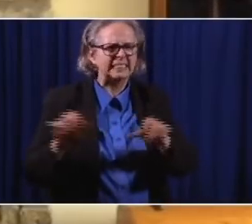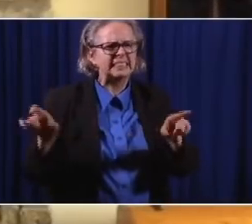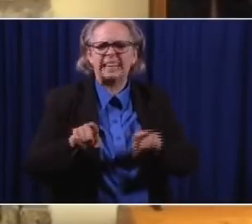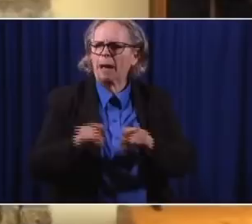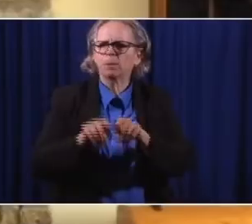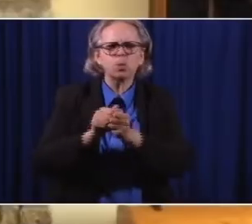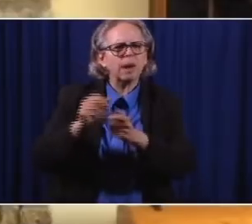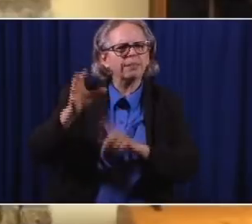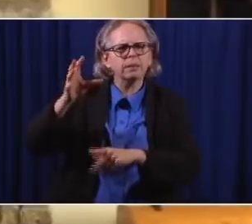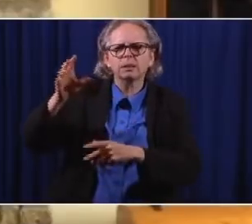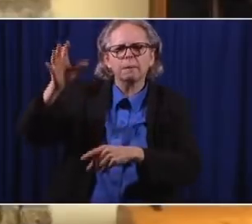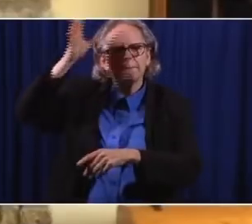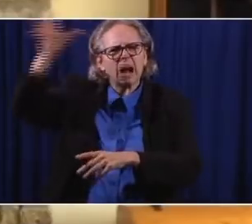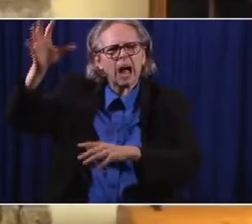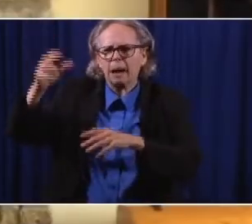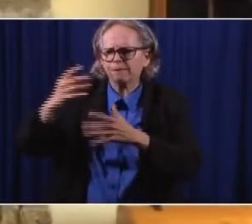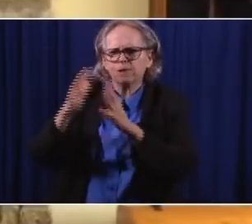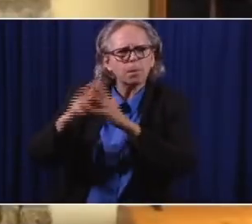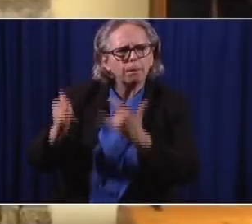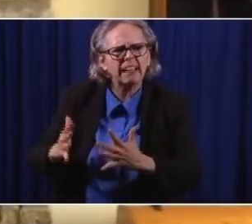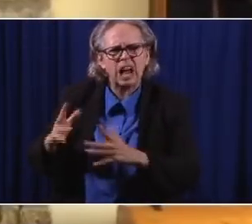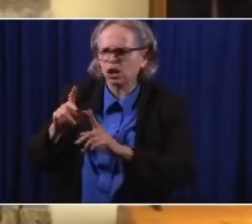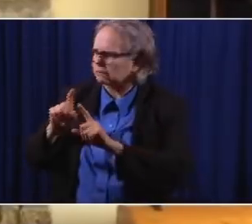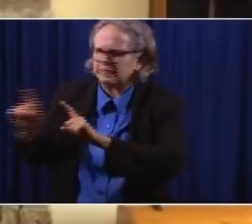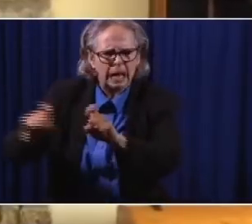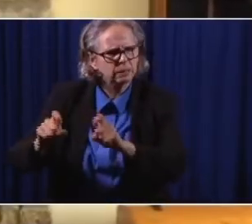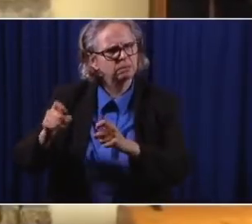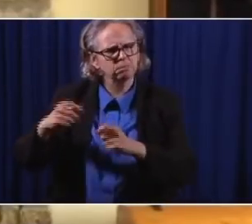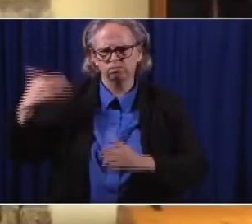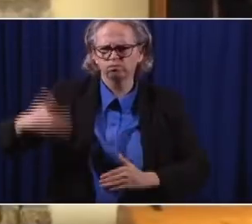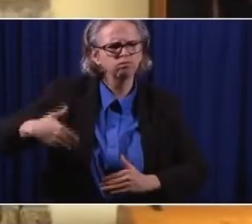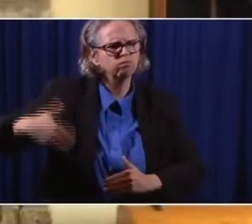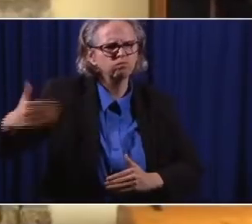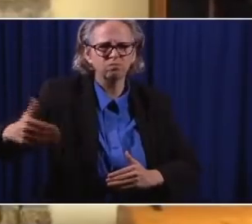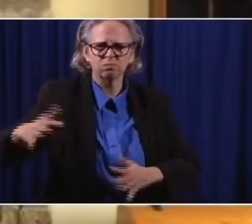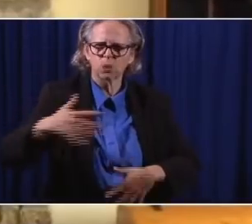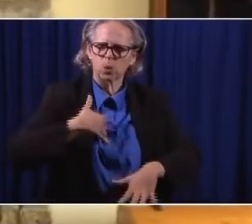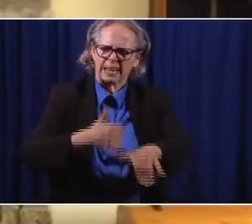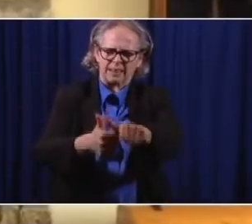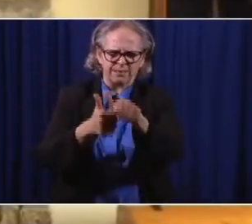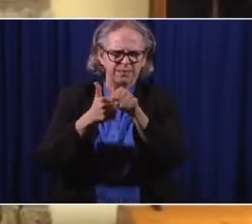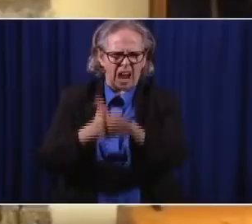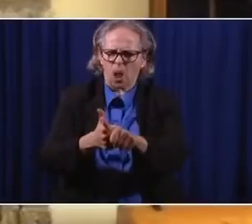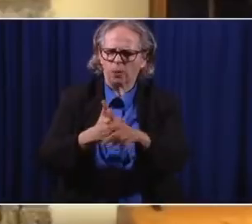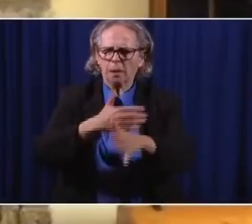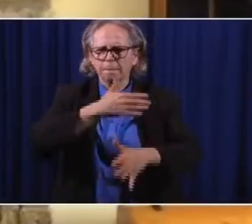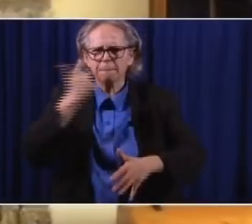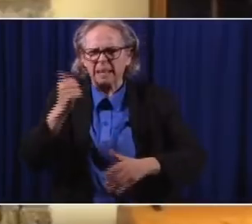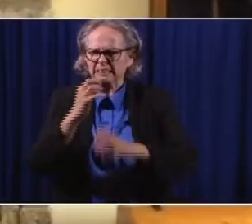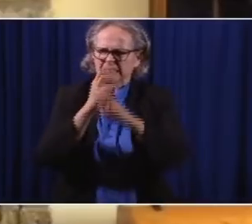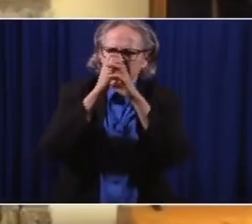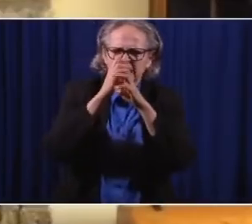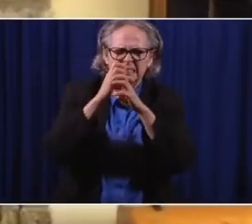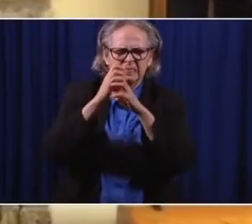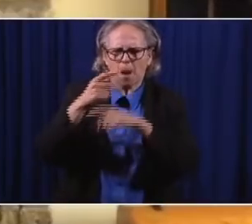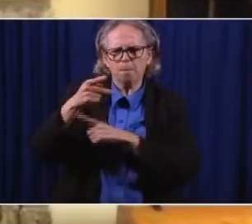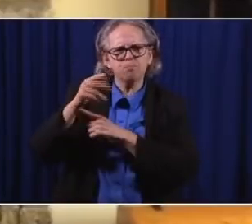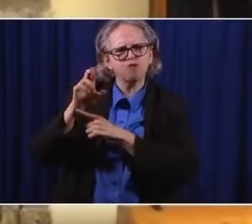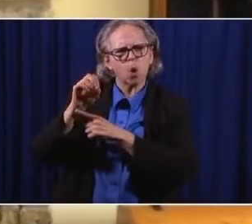often. They're following the best protocols that they can find.